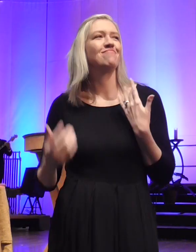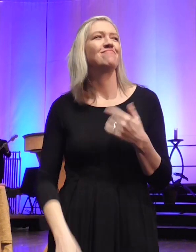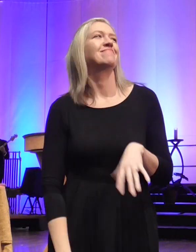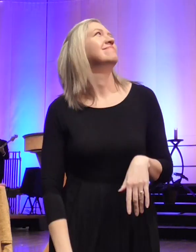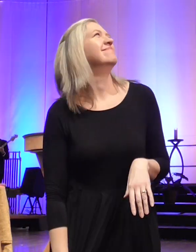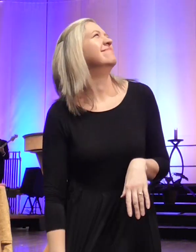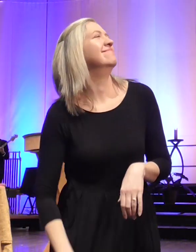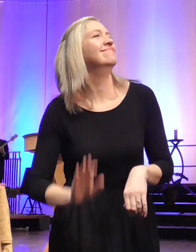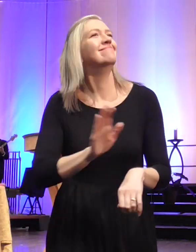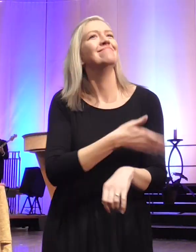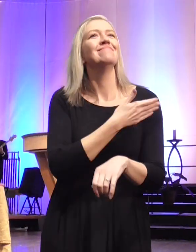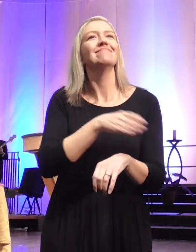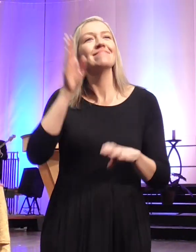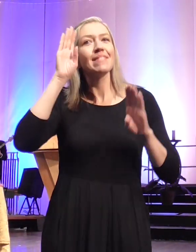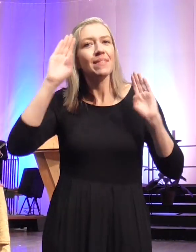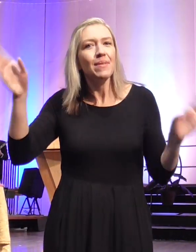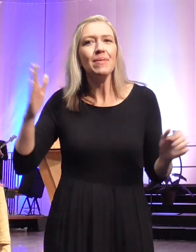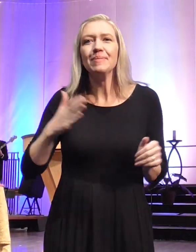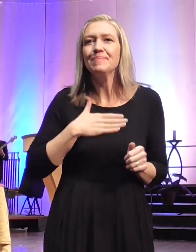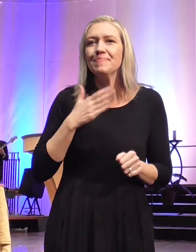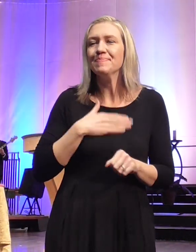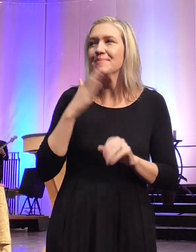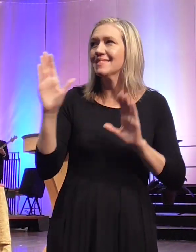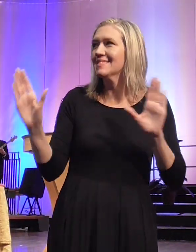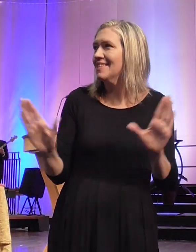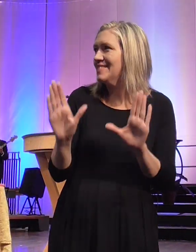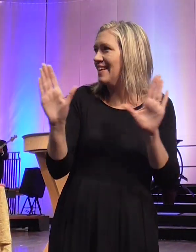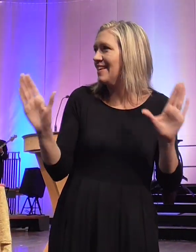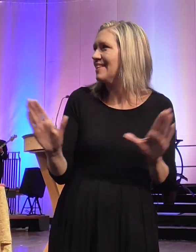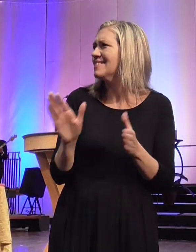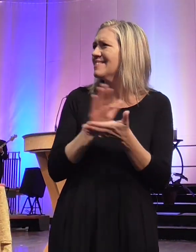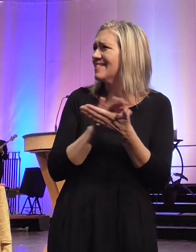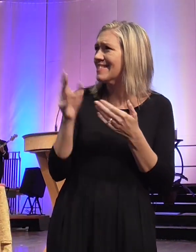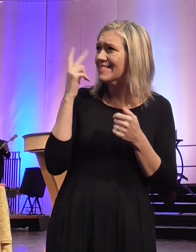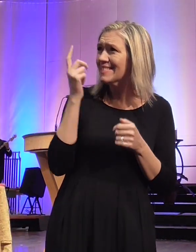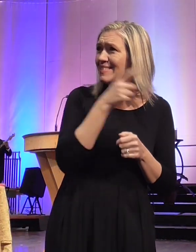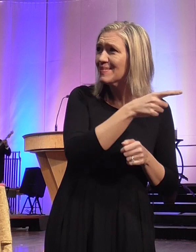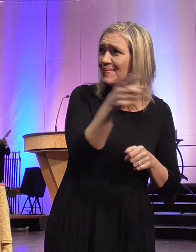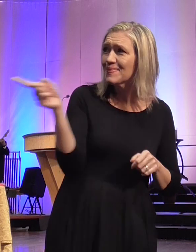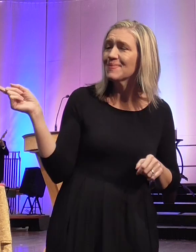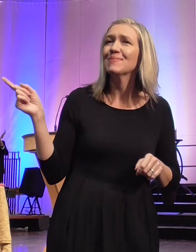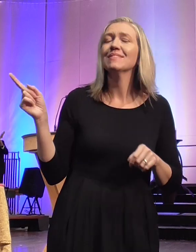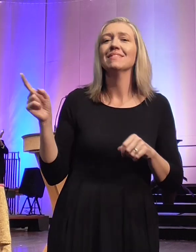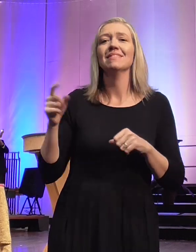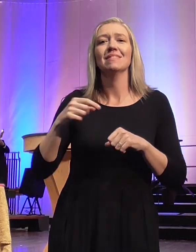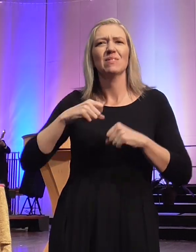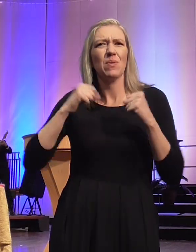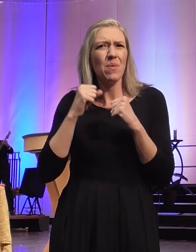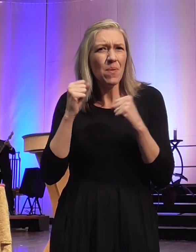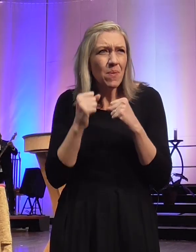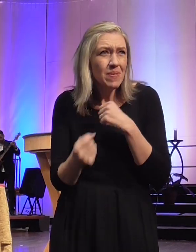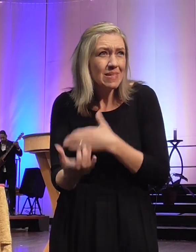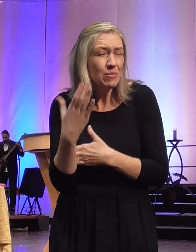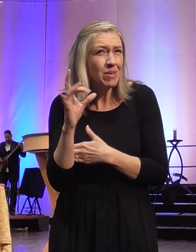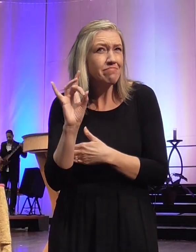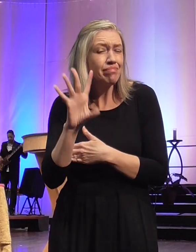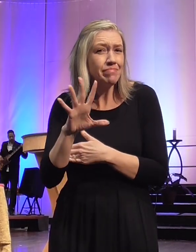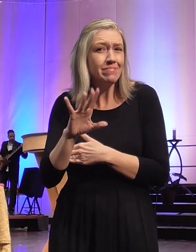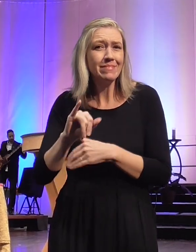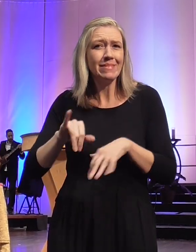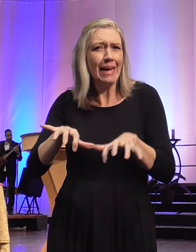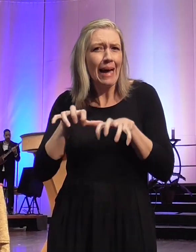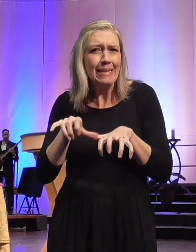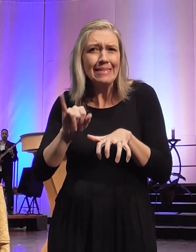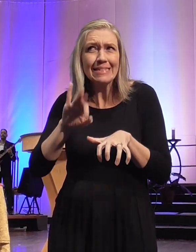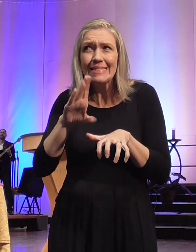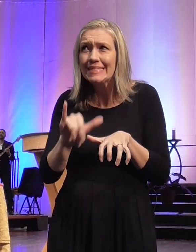Hello, Mile High. Happy Sunday to you all. It's good to see you all. Braving the cold out there this morning, and icy the